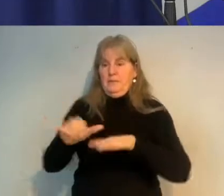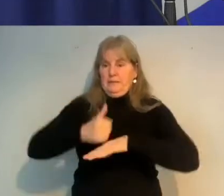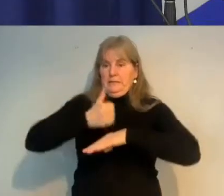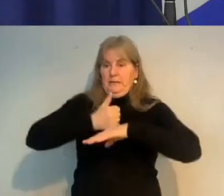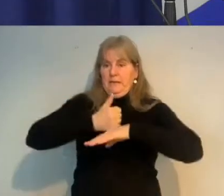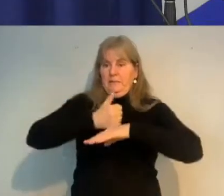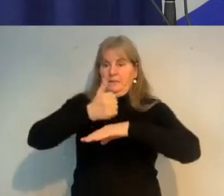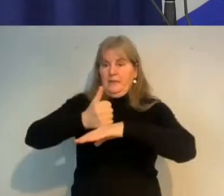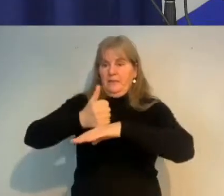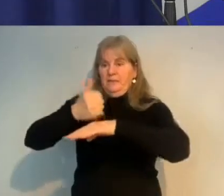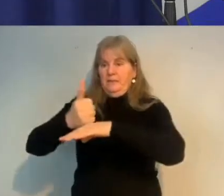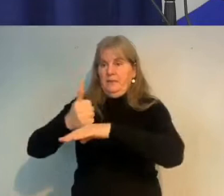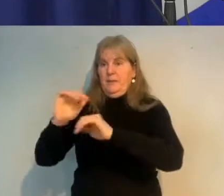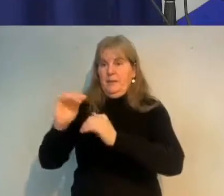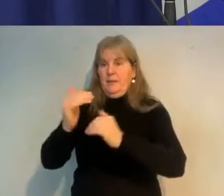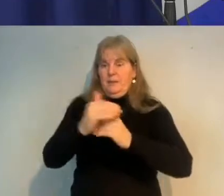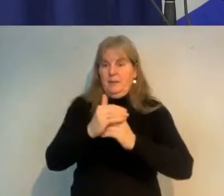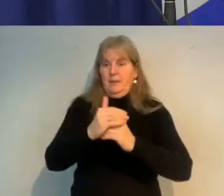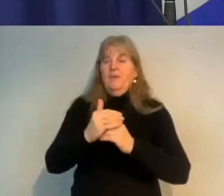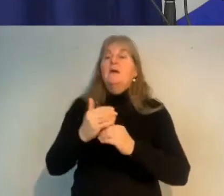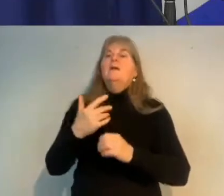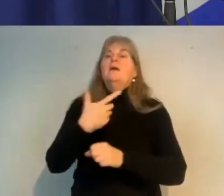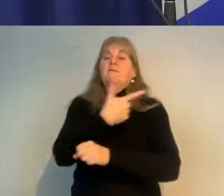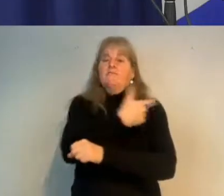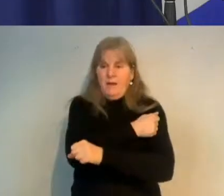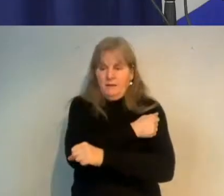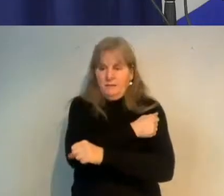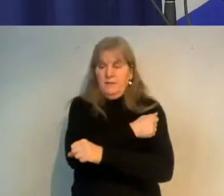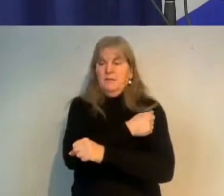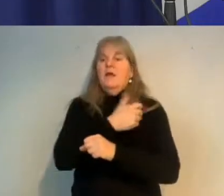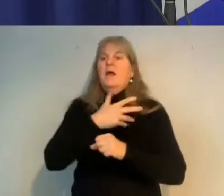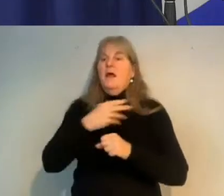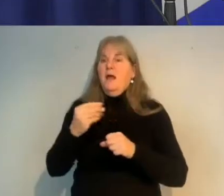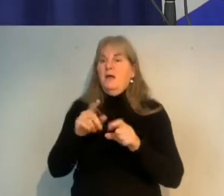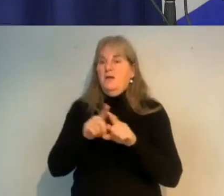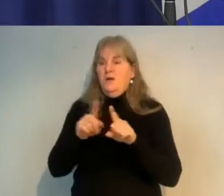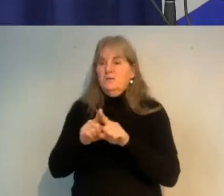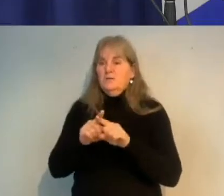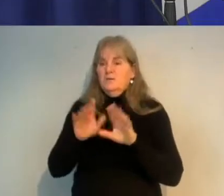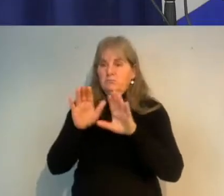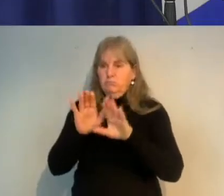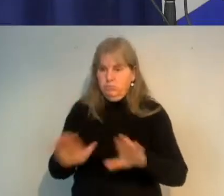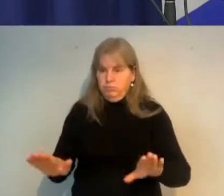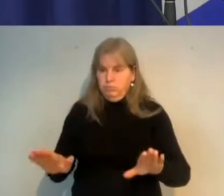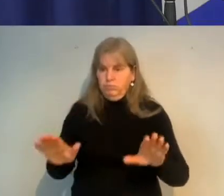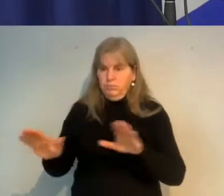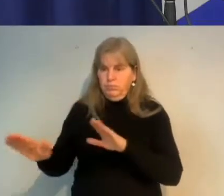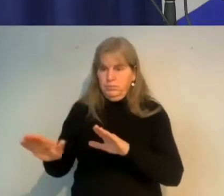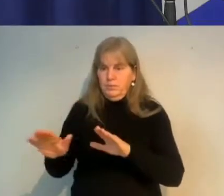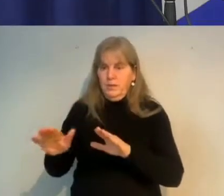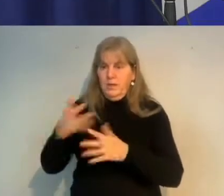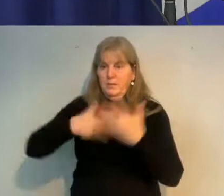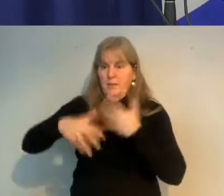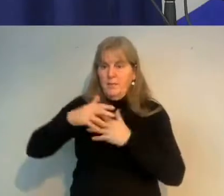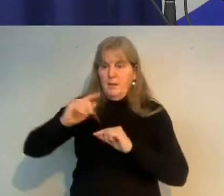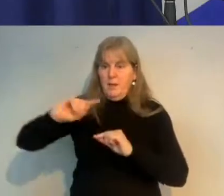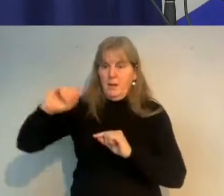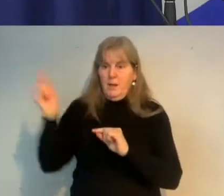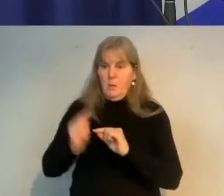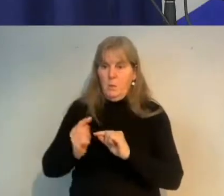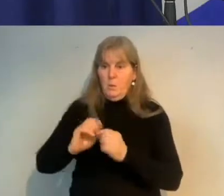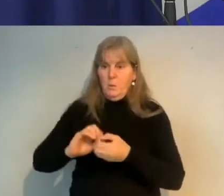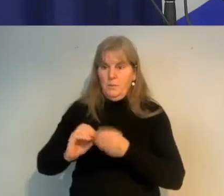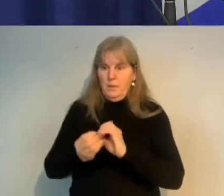vaccinated, and in the meantime, we slow down. We keep our contacts low and we use our COVID